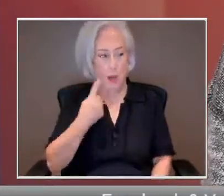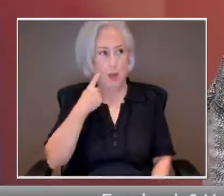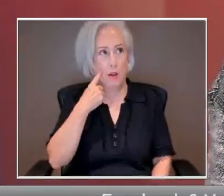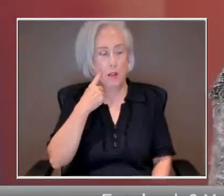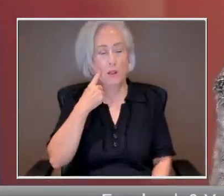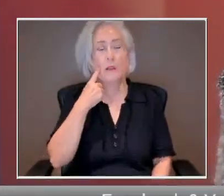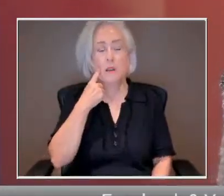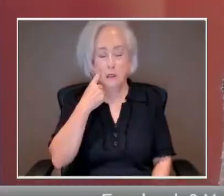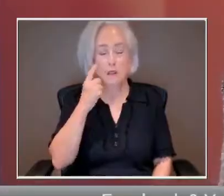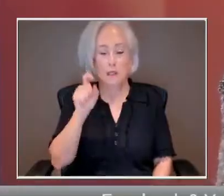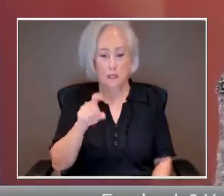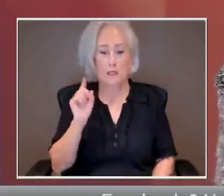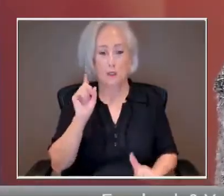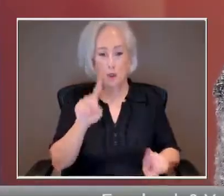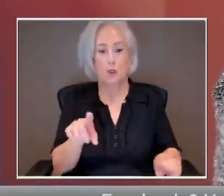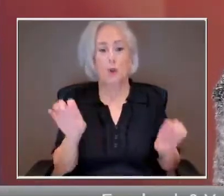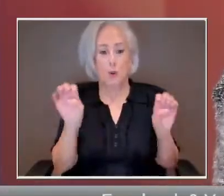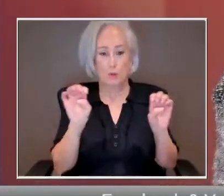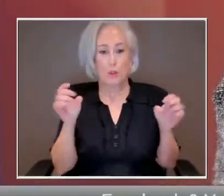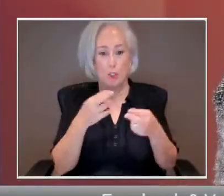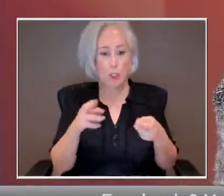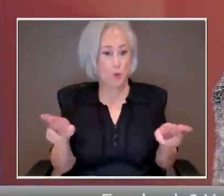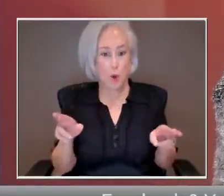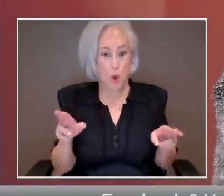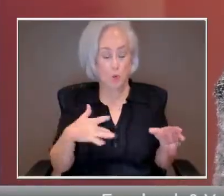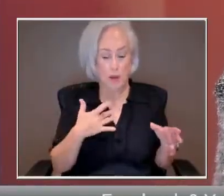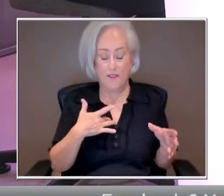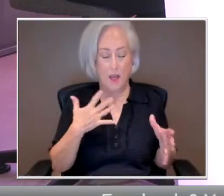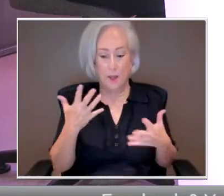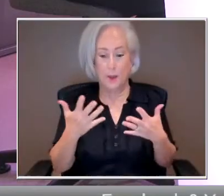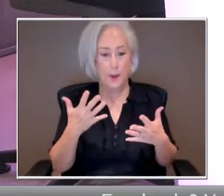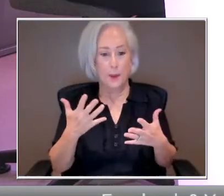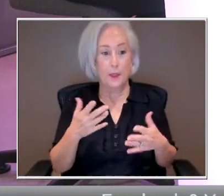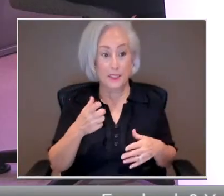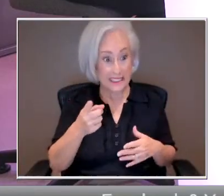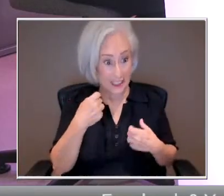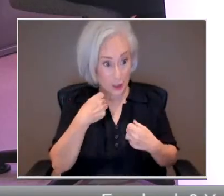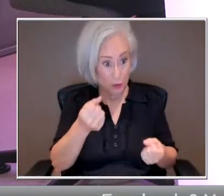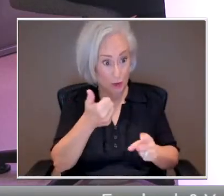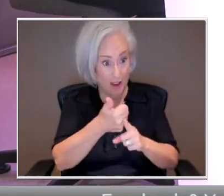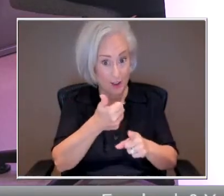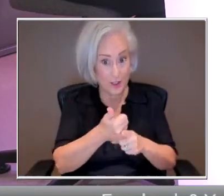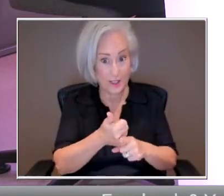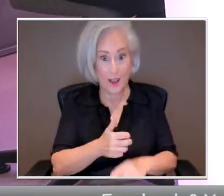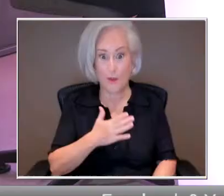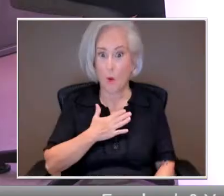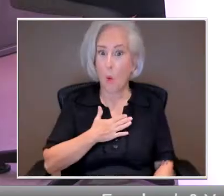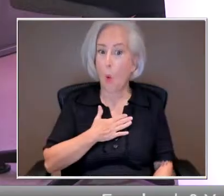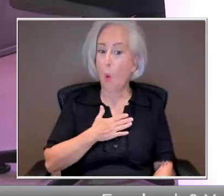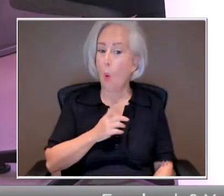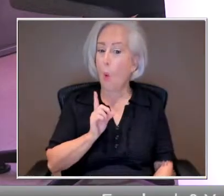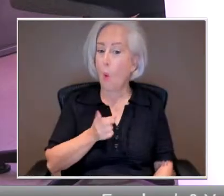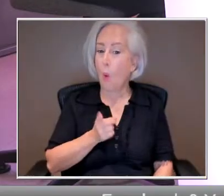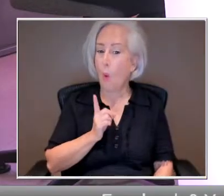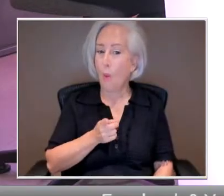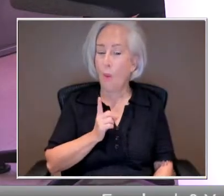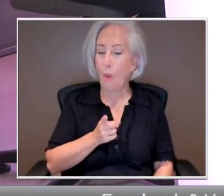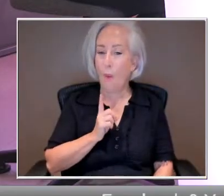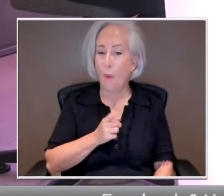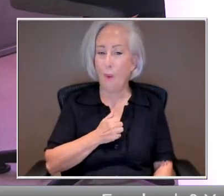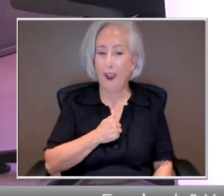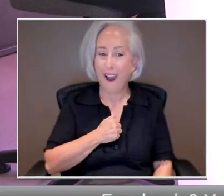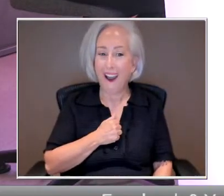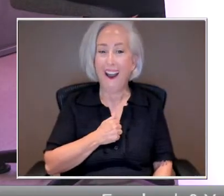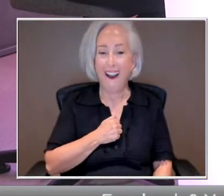I don't know. It was, Did you drive yourself? I did. Oh. Was that a mistake, Dr.